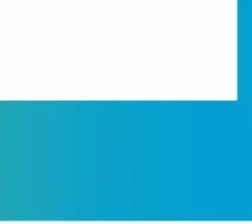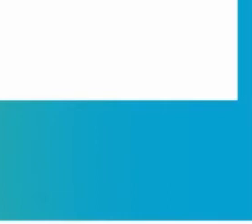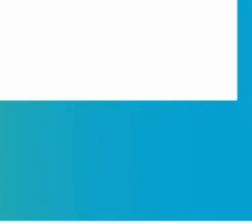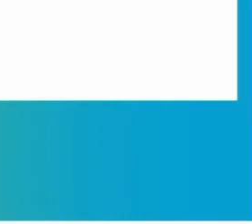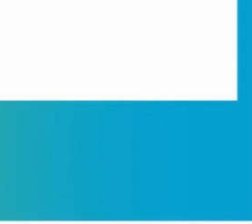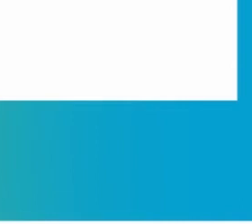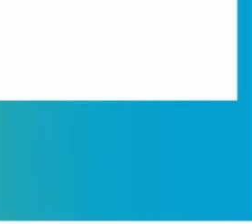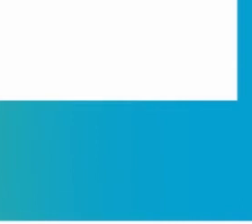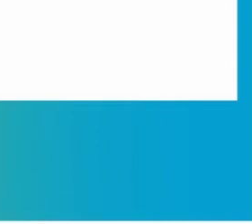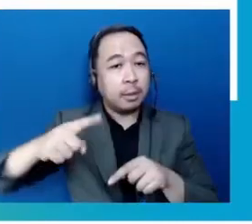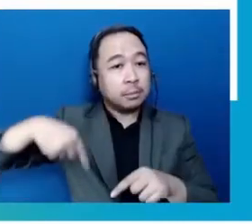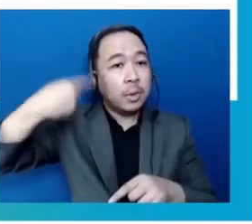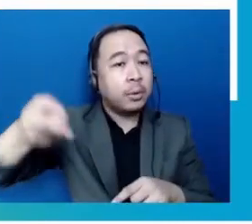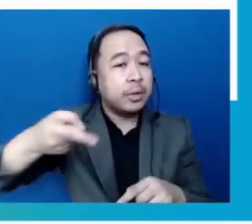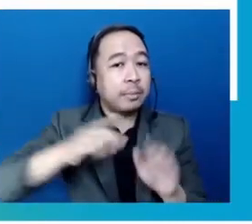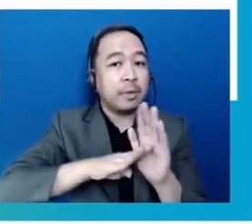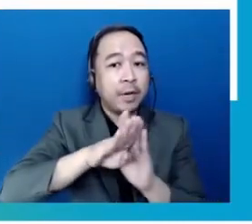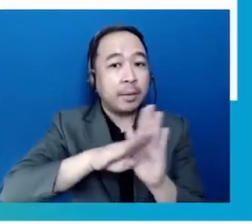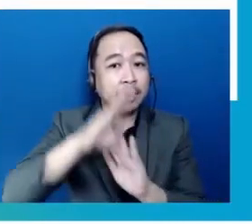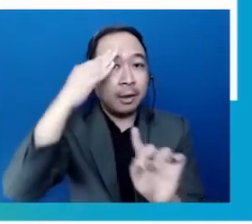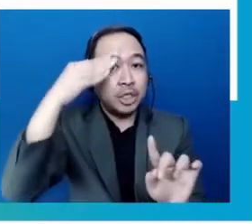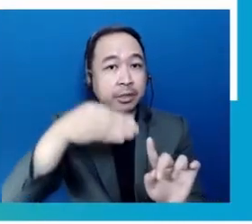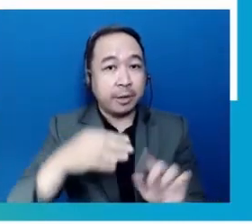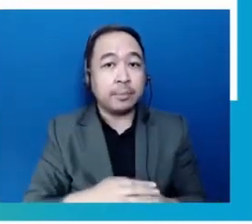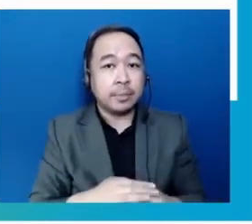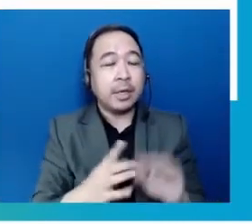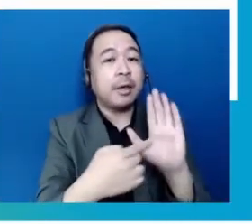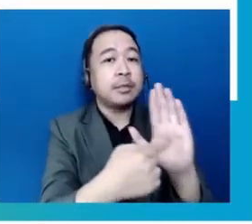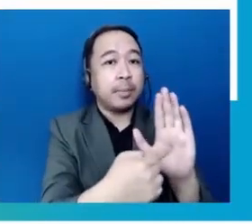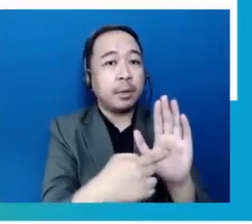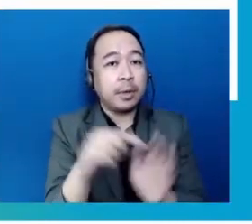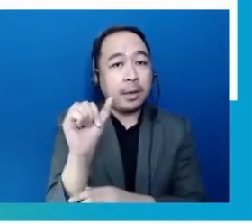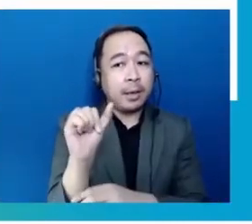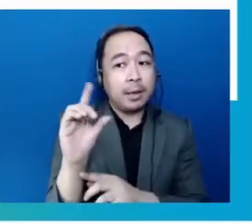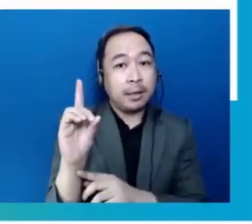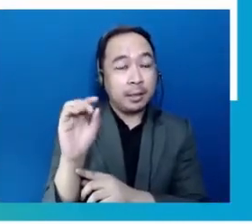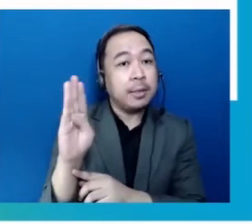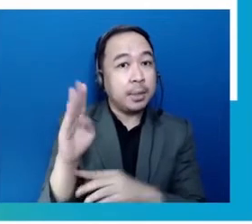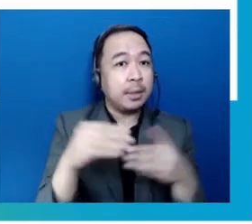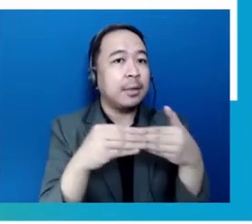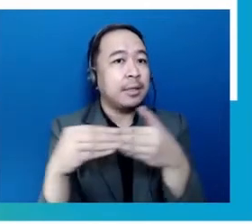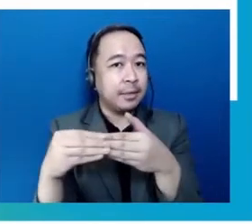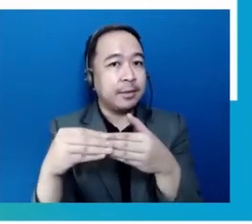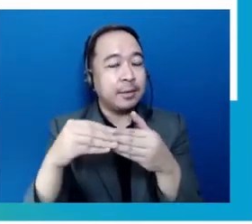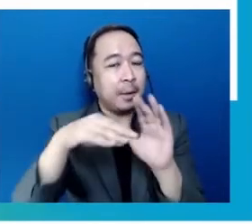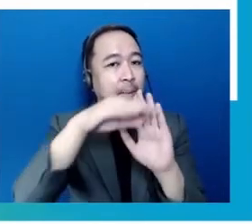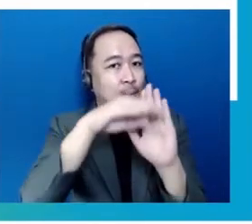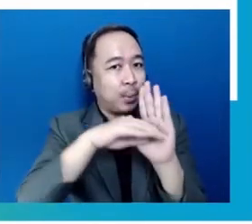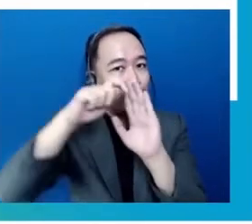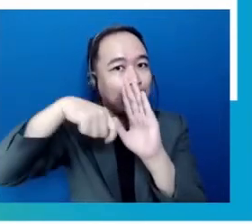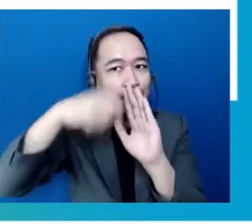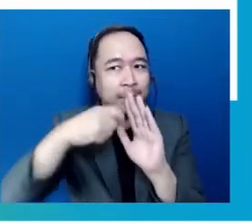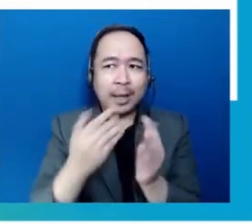long-term development agenda. For example, ADB is pioneering a program to engage CSOs